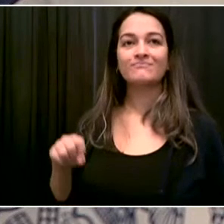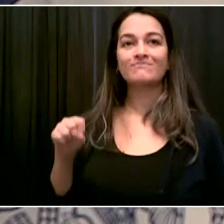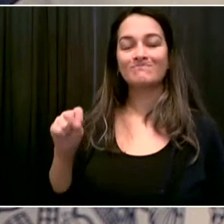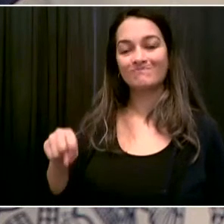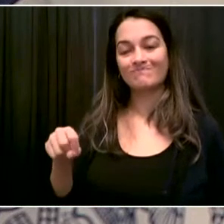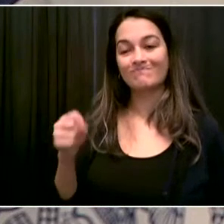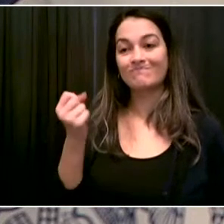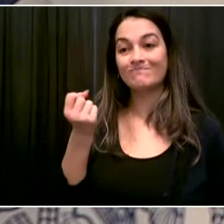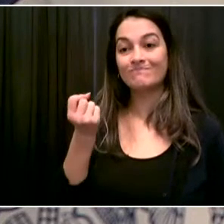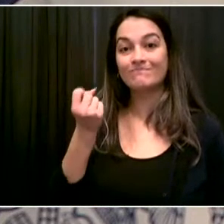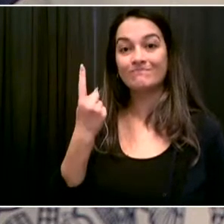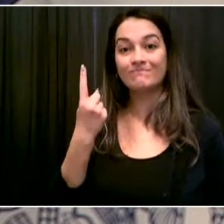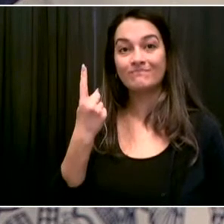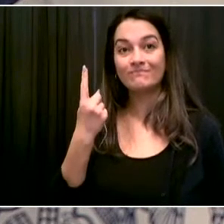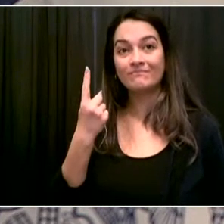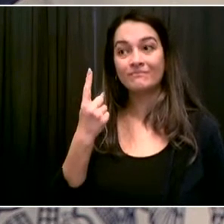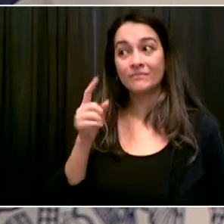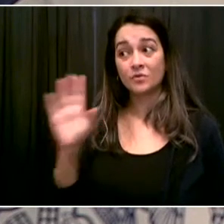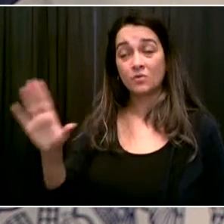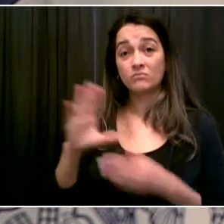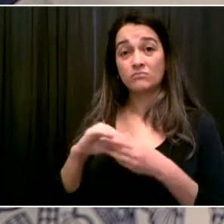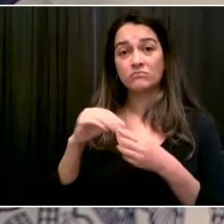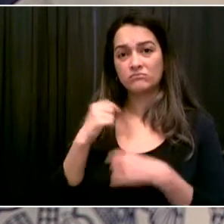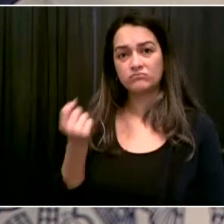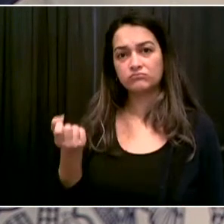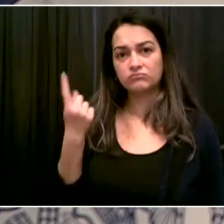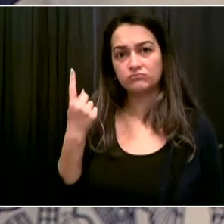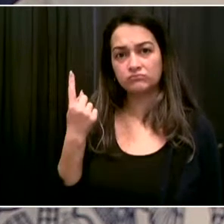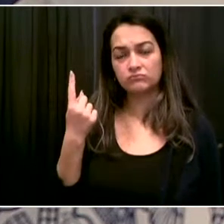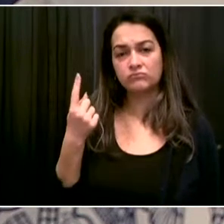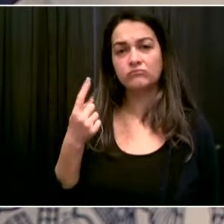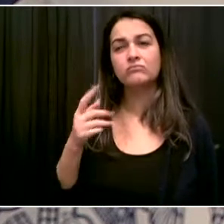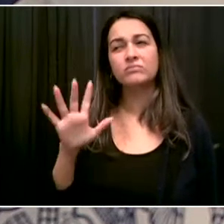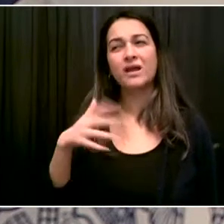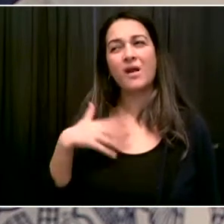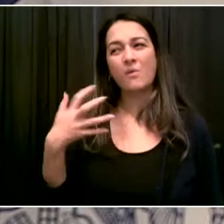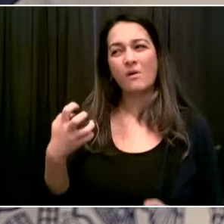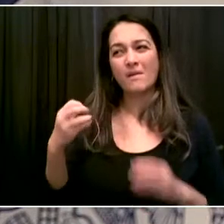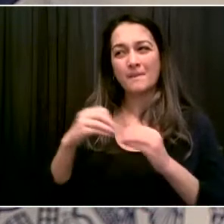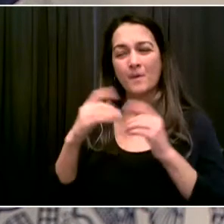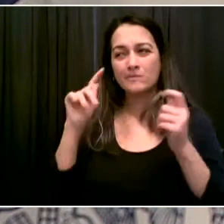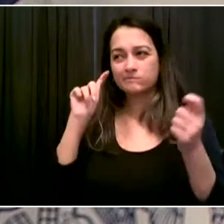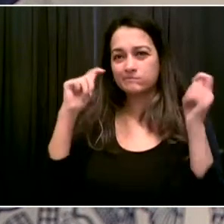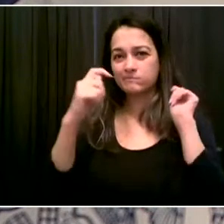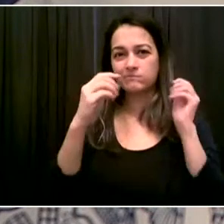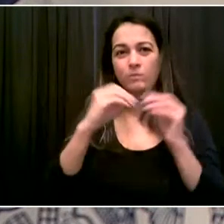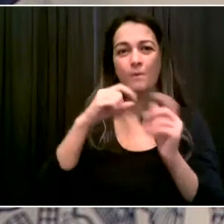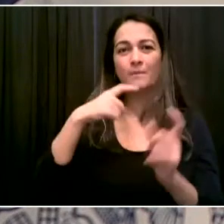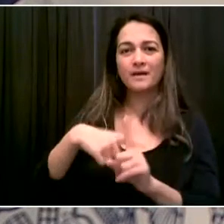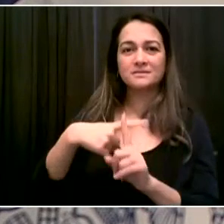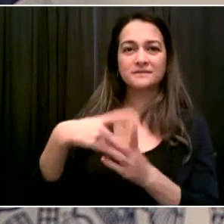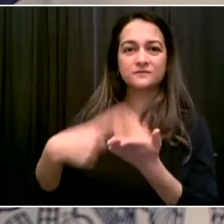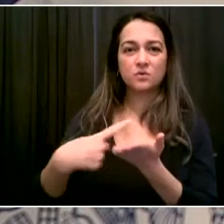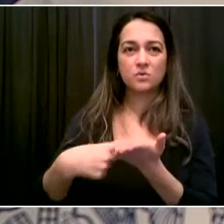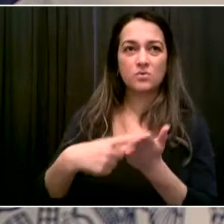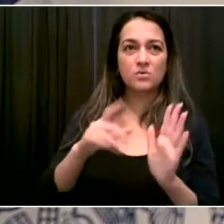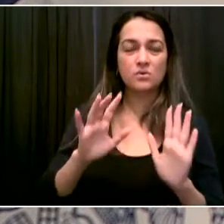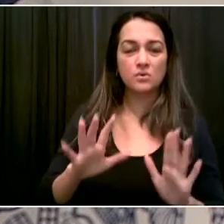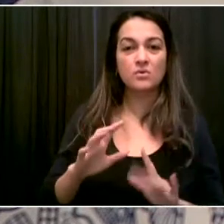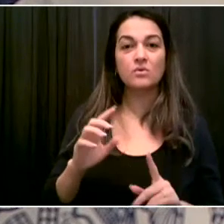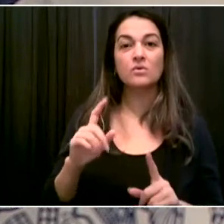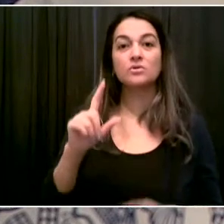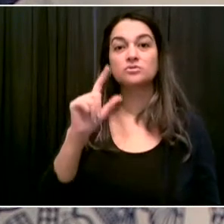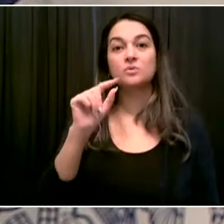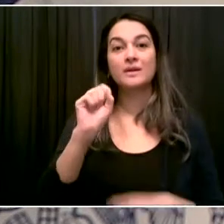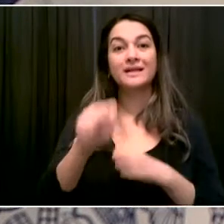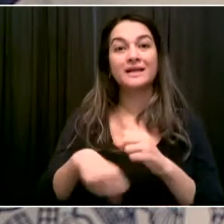honestly. First of all, 20-year solution, I'm not going to sort of treat as like a short-term thing. That's a major, major deal.